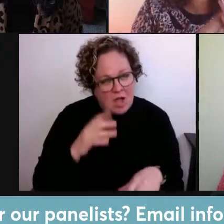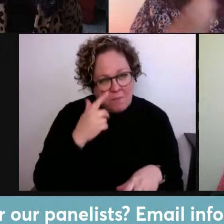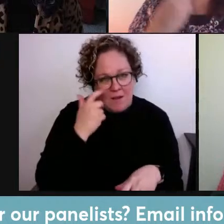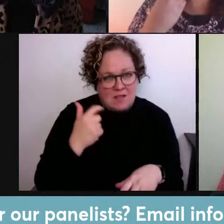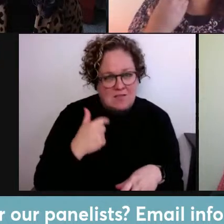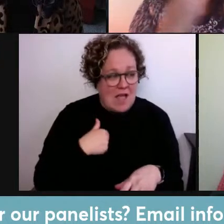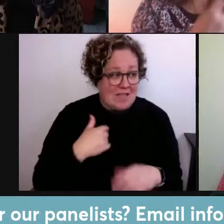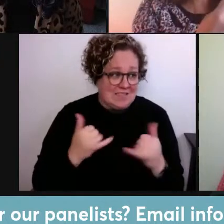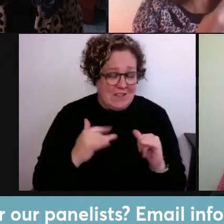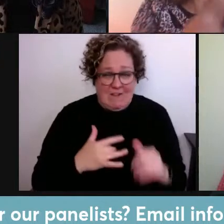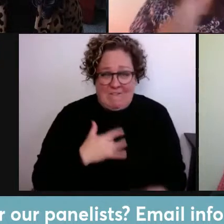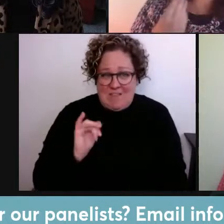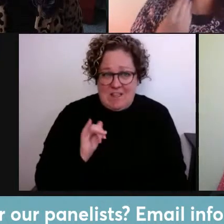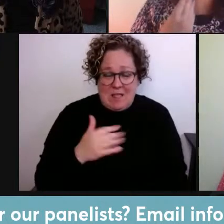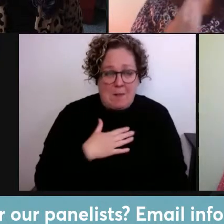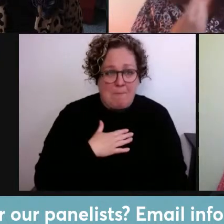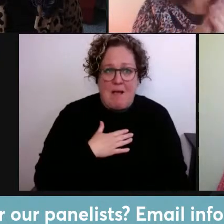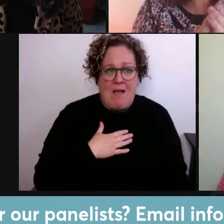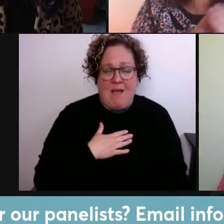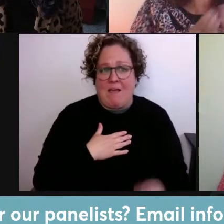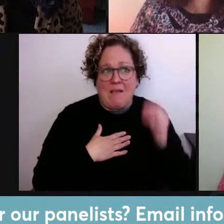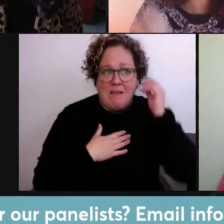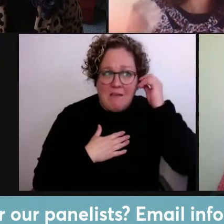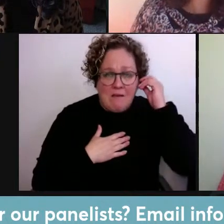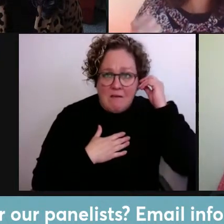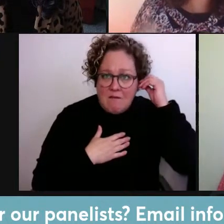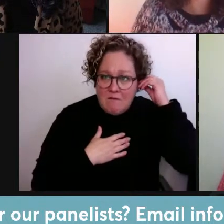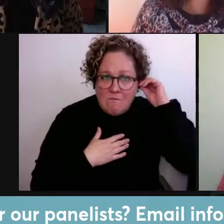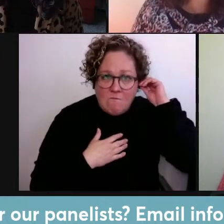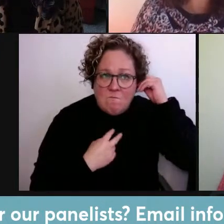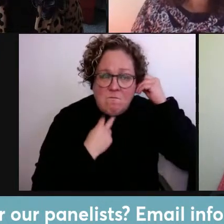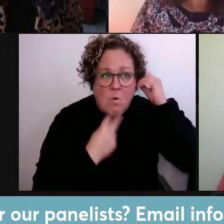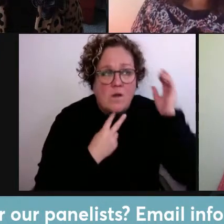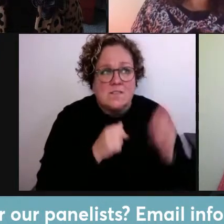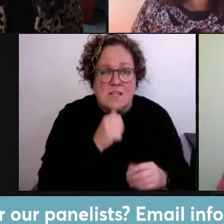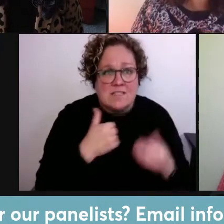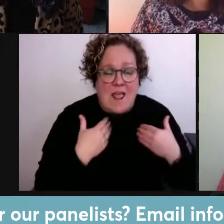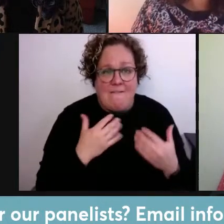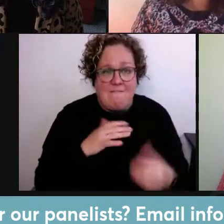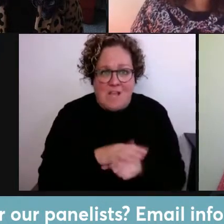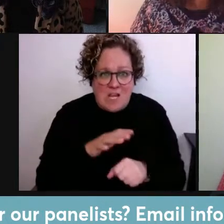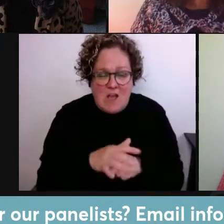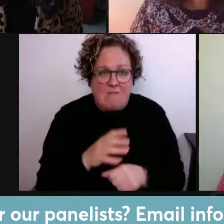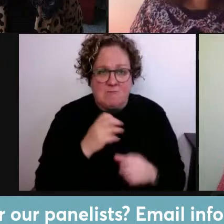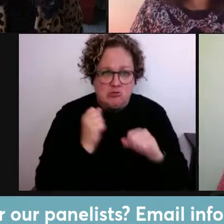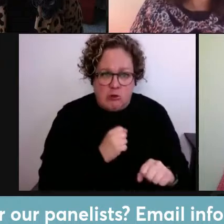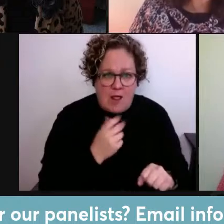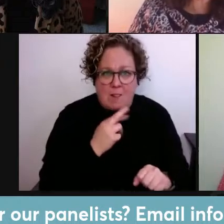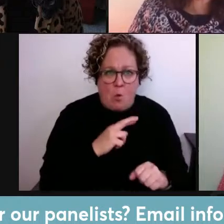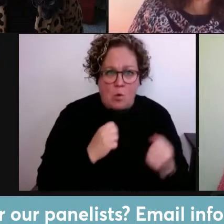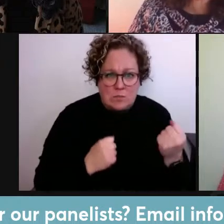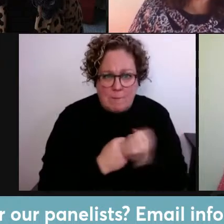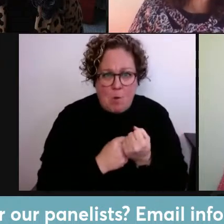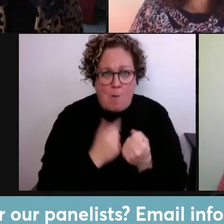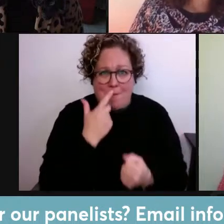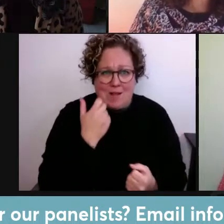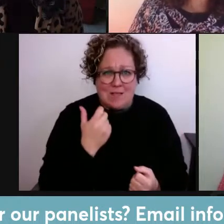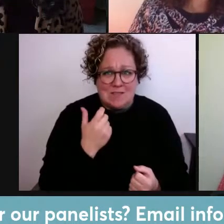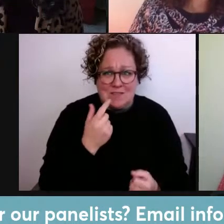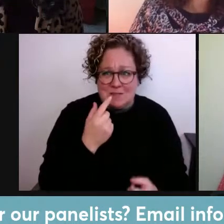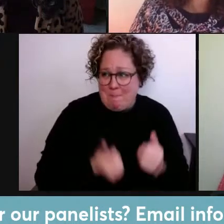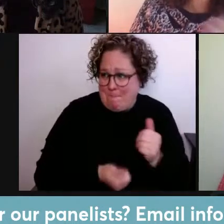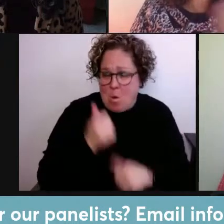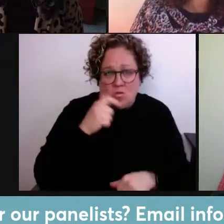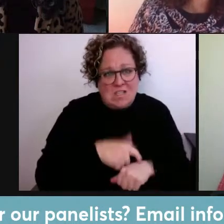have enough strength or backing behind it, because it's just me half the time going to meetings or